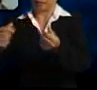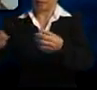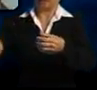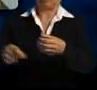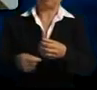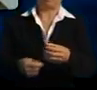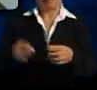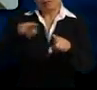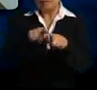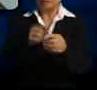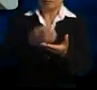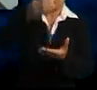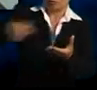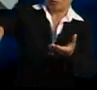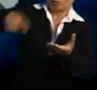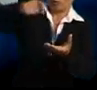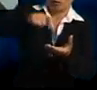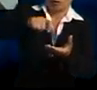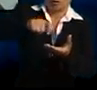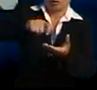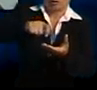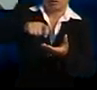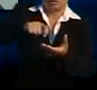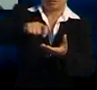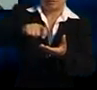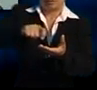and place it before the glass wool.